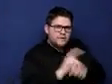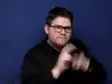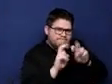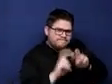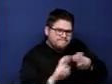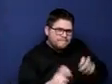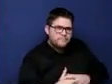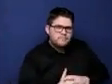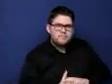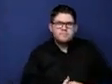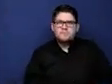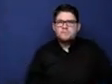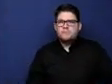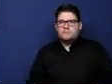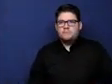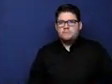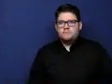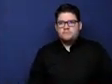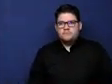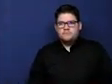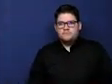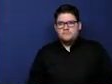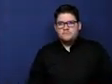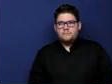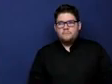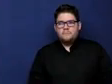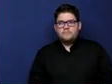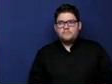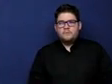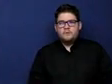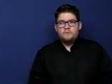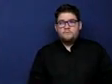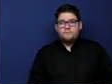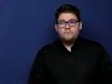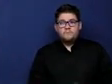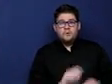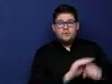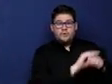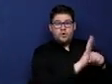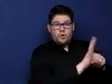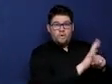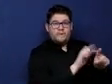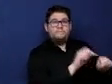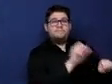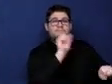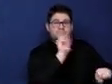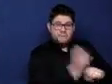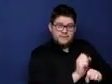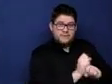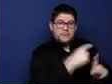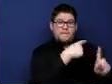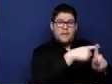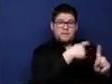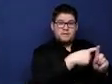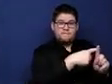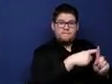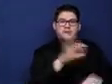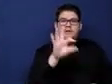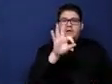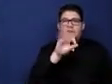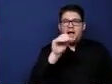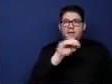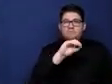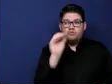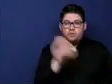As I said, about 90% of our every positive test across the province are screened with one